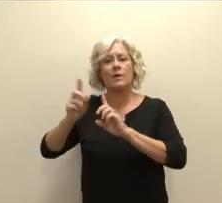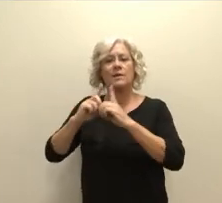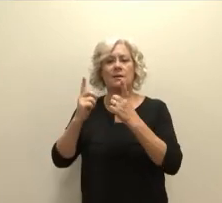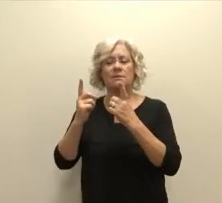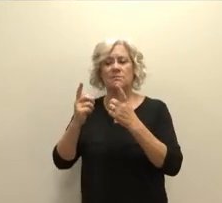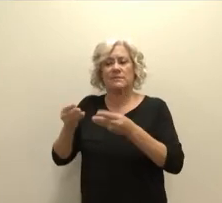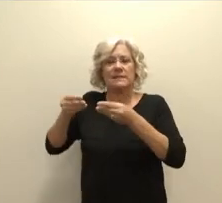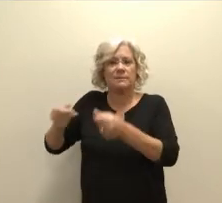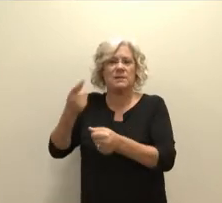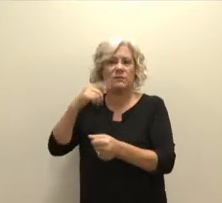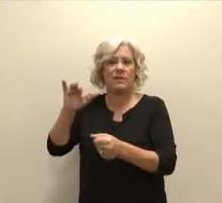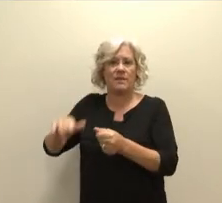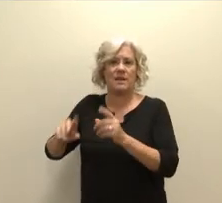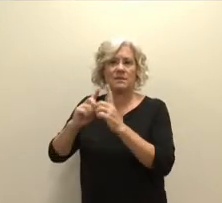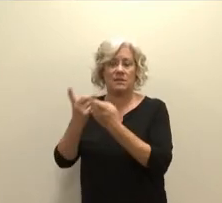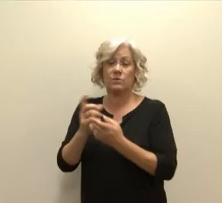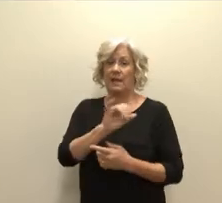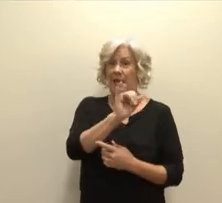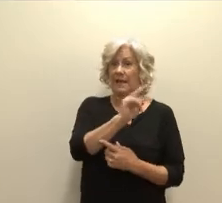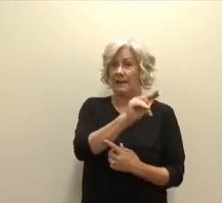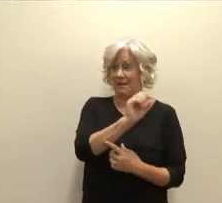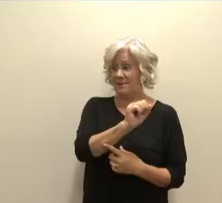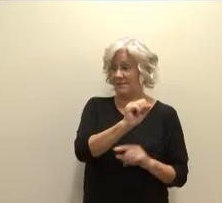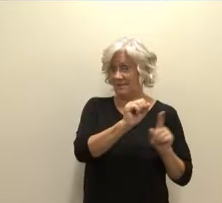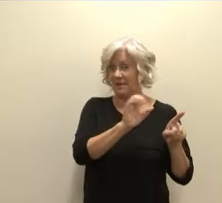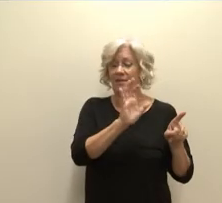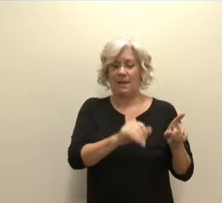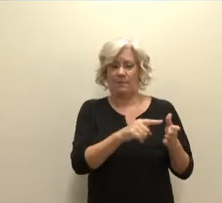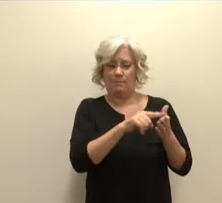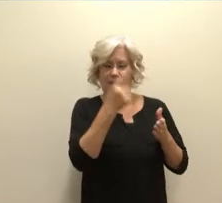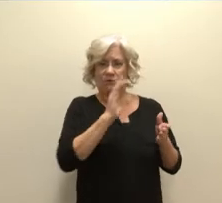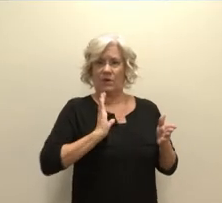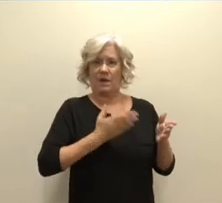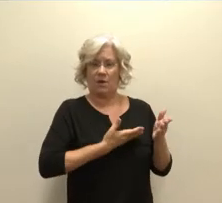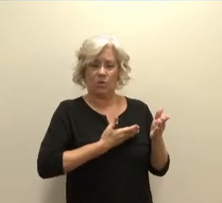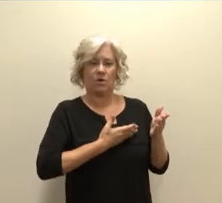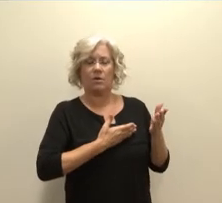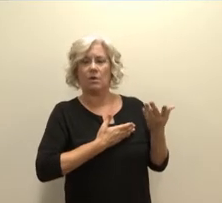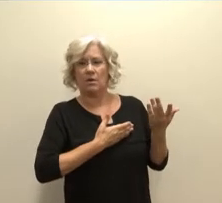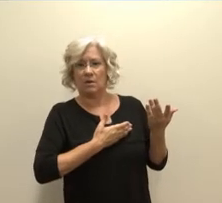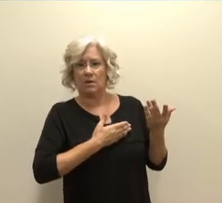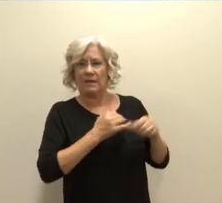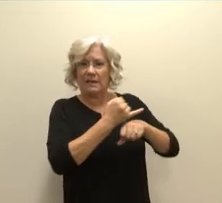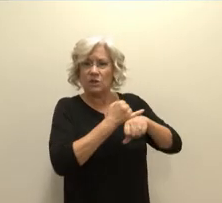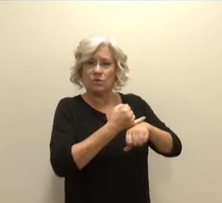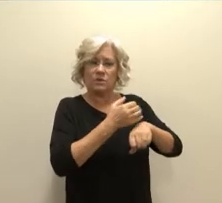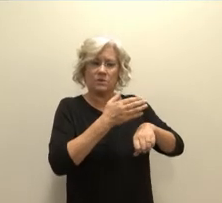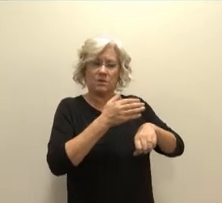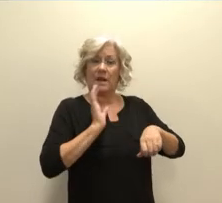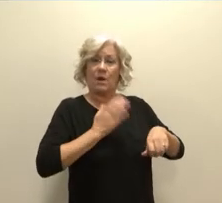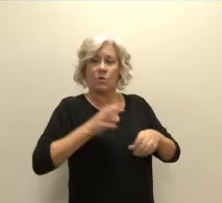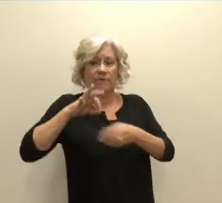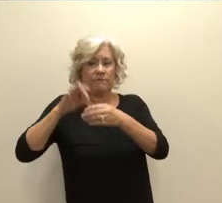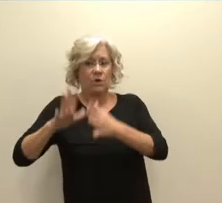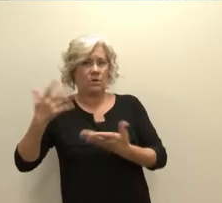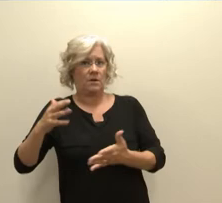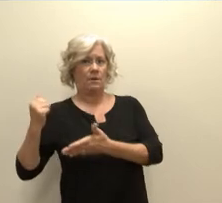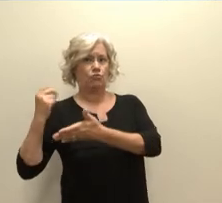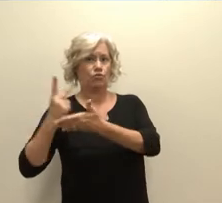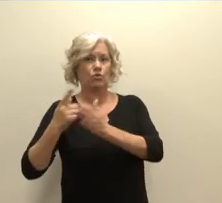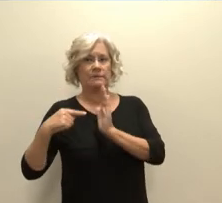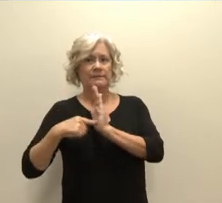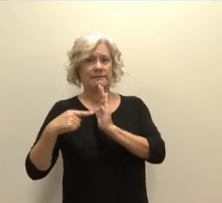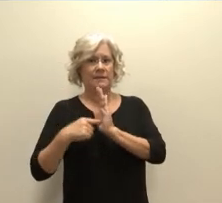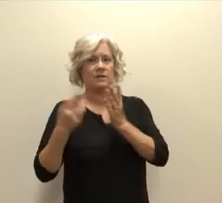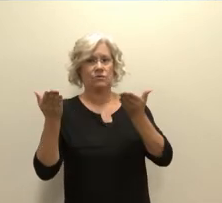district, and our INS rate pays for our principal and interest on our voter-approved debt